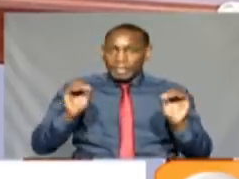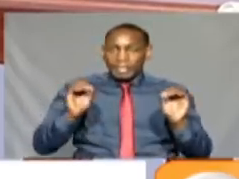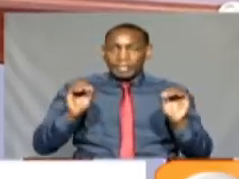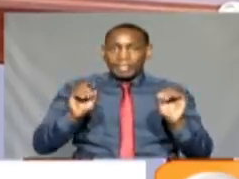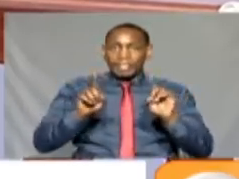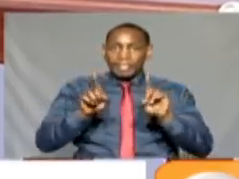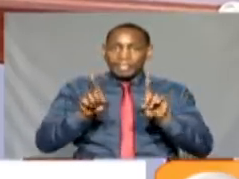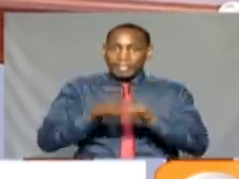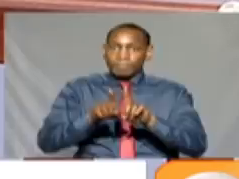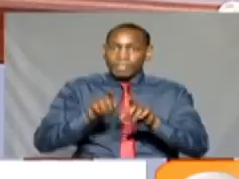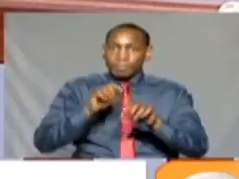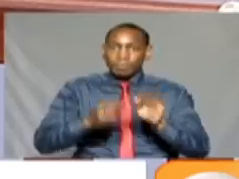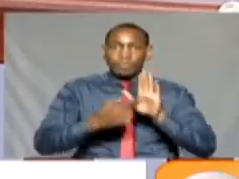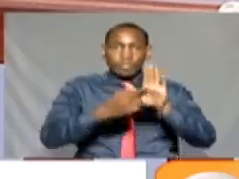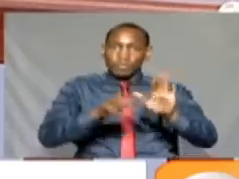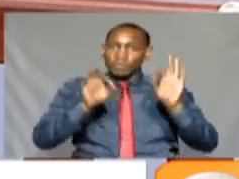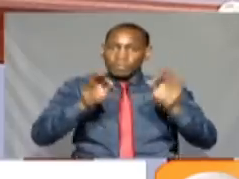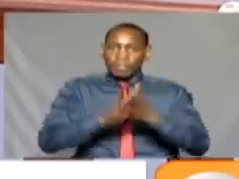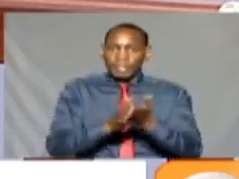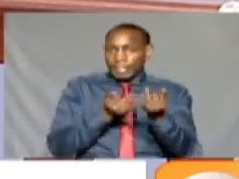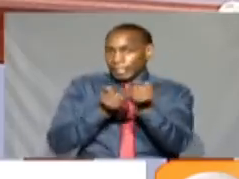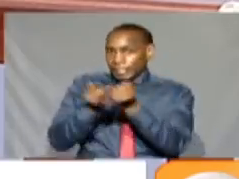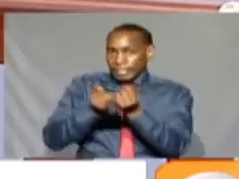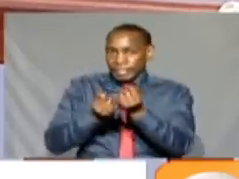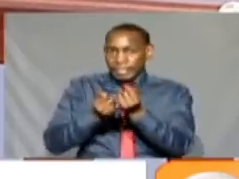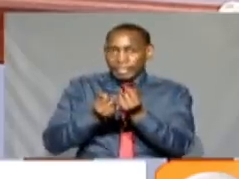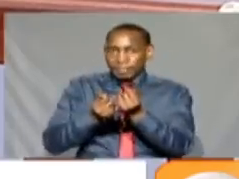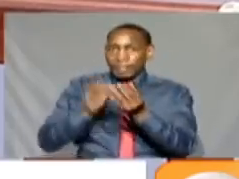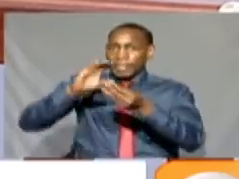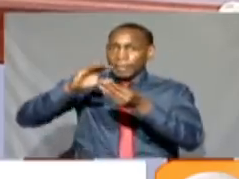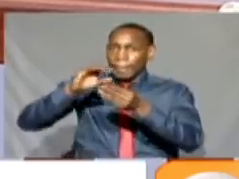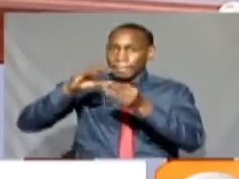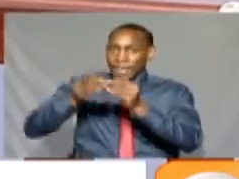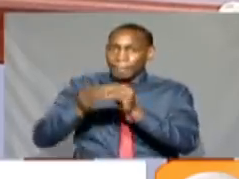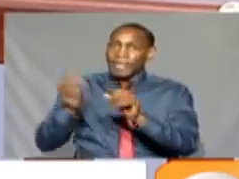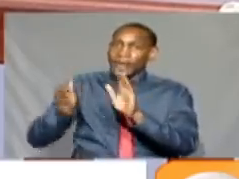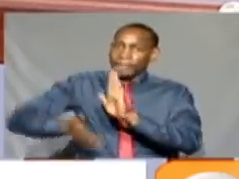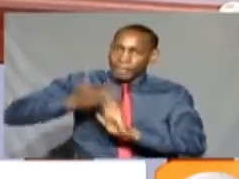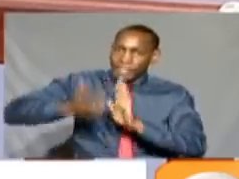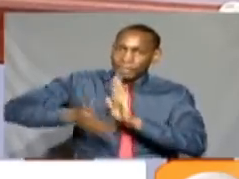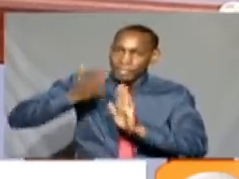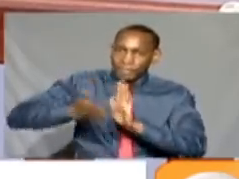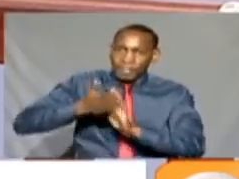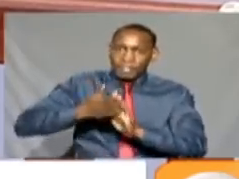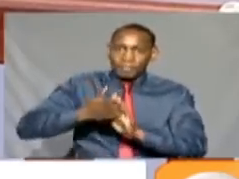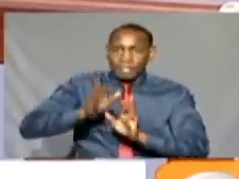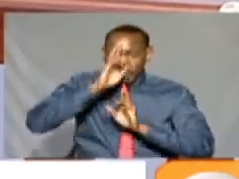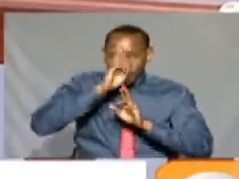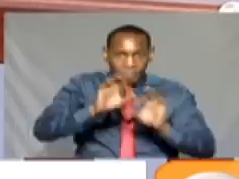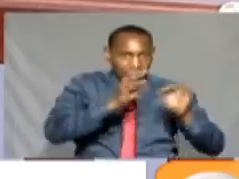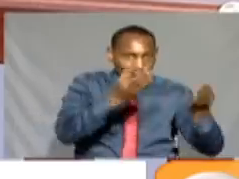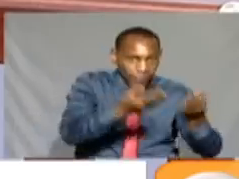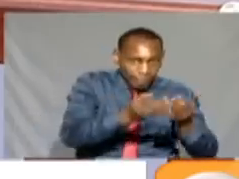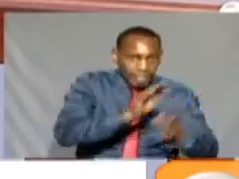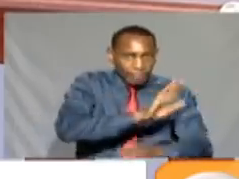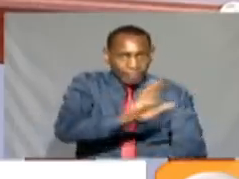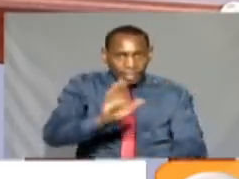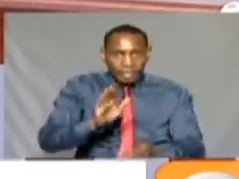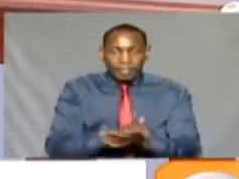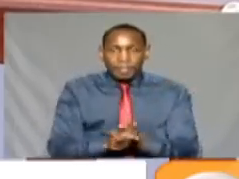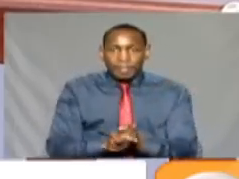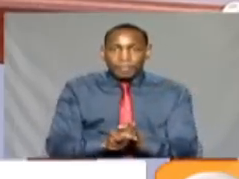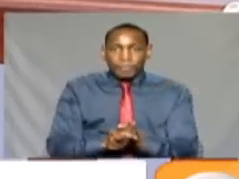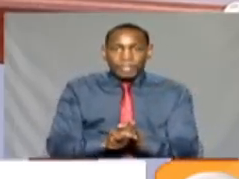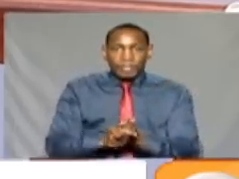to Kenyans. So from the Saturday, we had to create very quickly. So by then, with due respect to the family and the Nini of